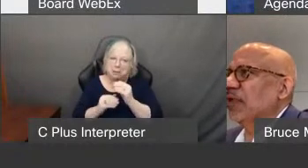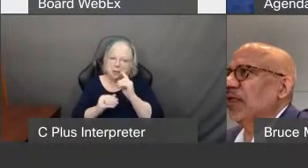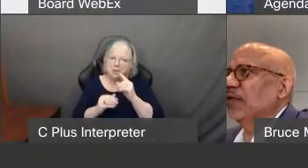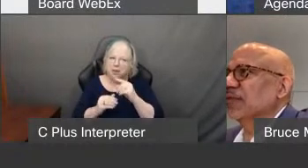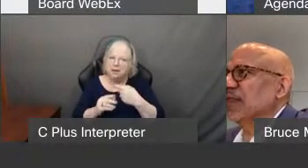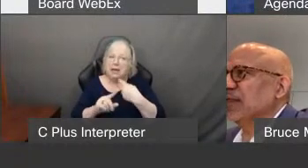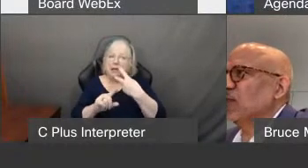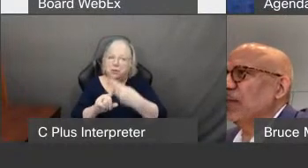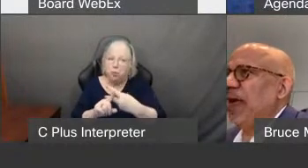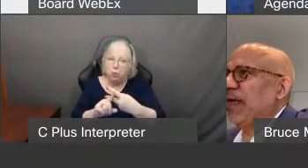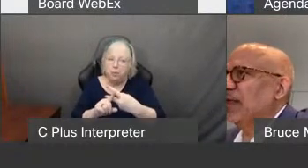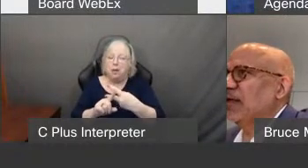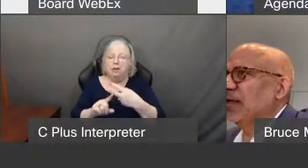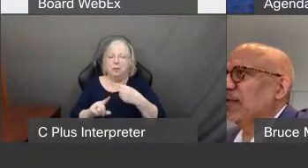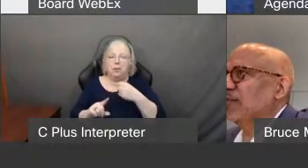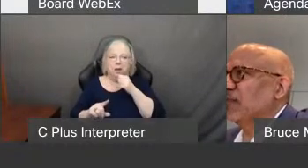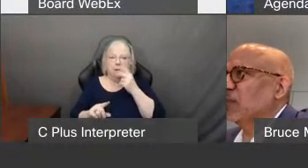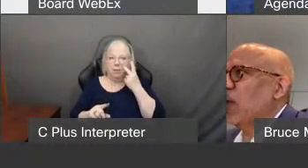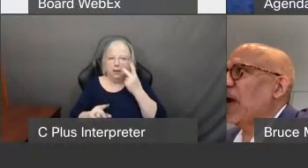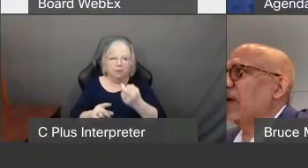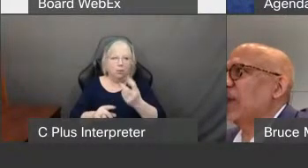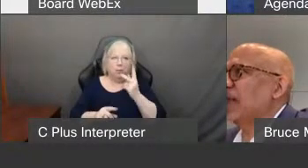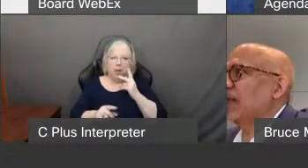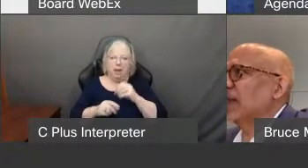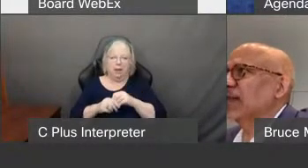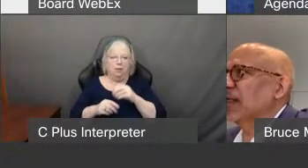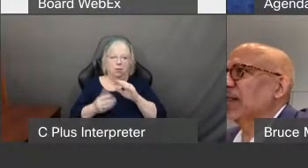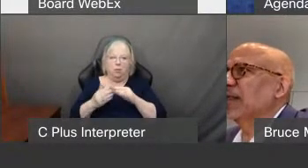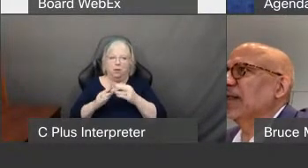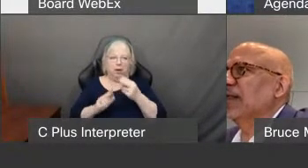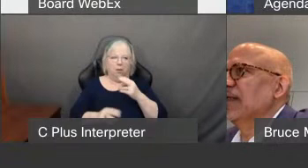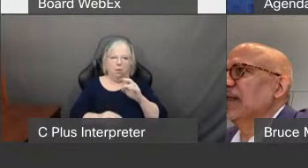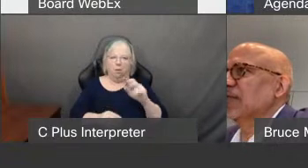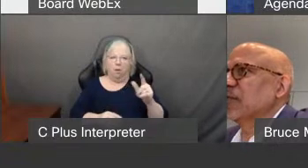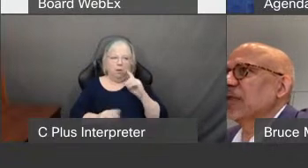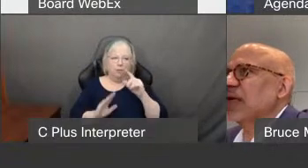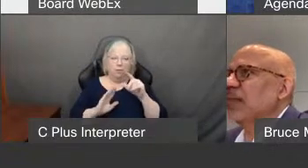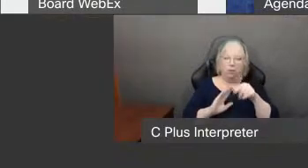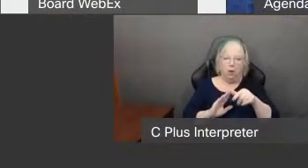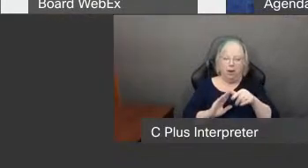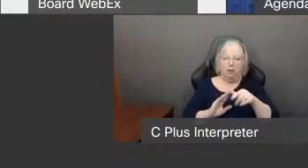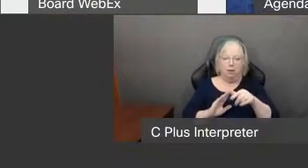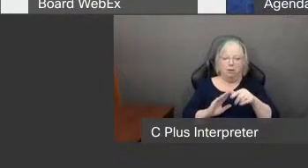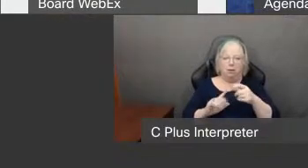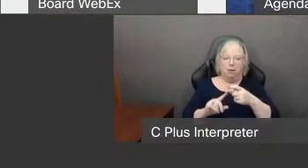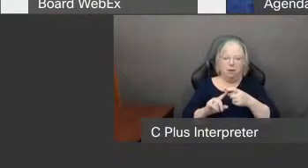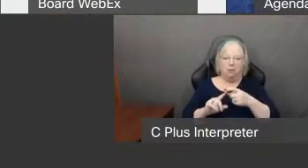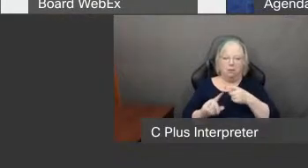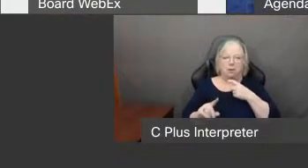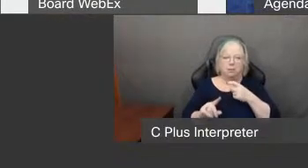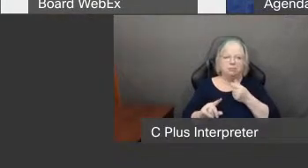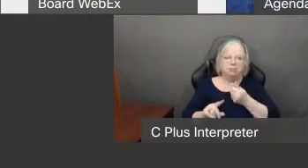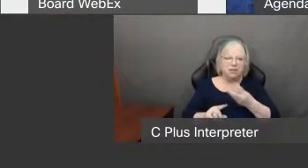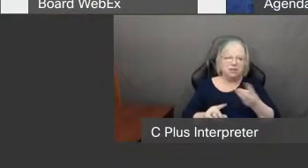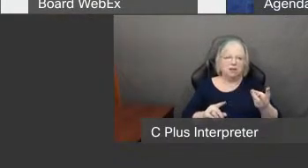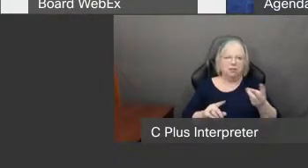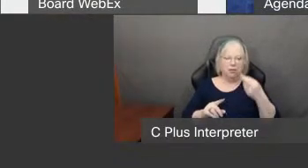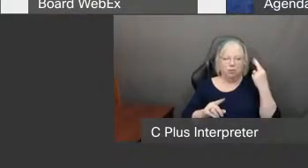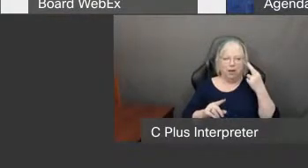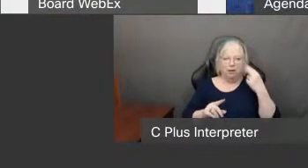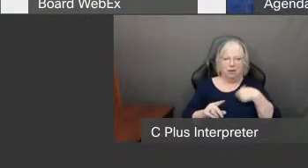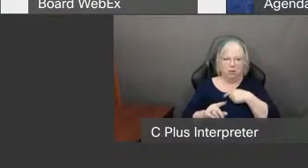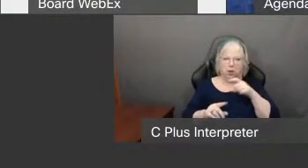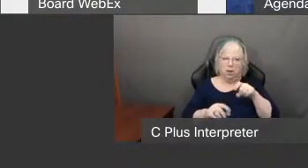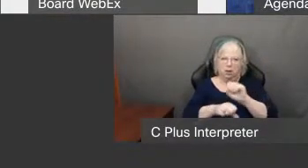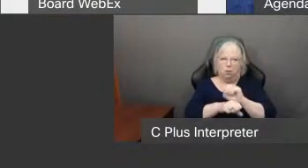I don't see us going back in there for a while. I mean, I think that just from an accommodation standpoint, that we got to work on that